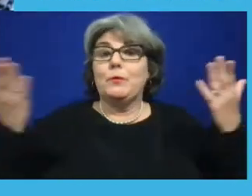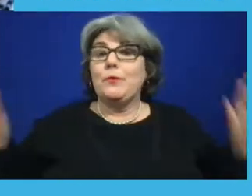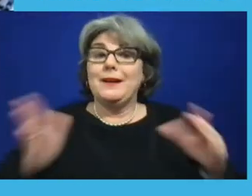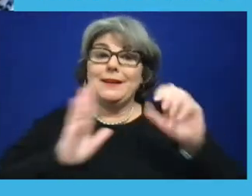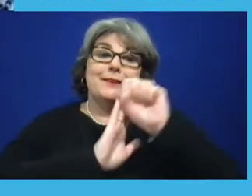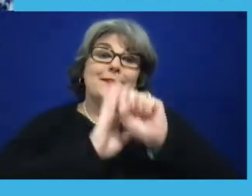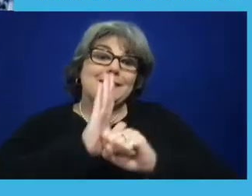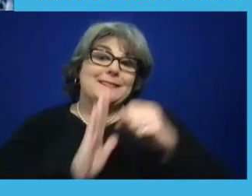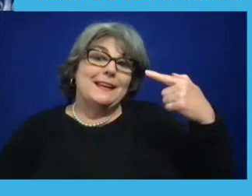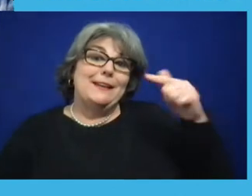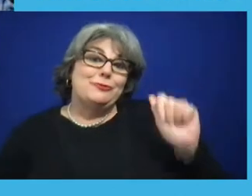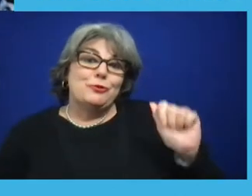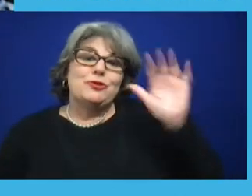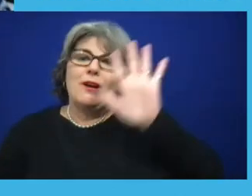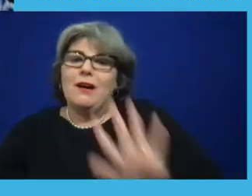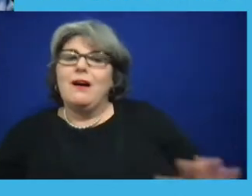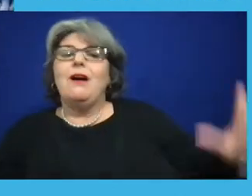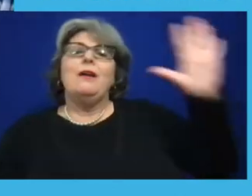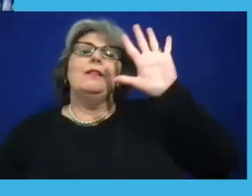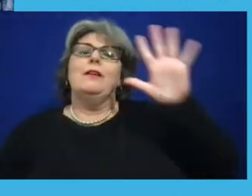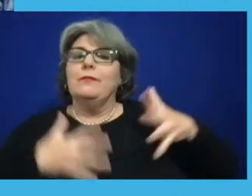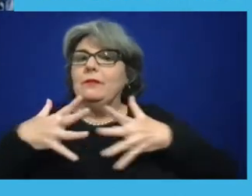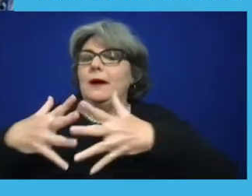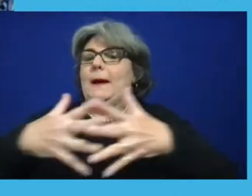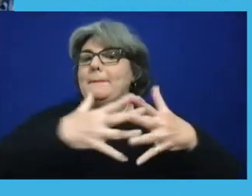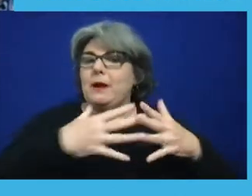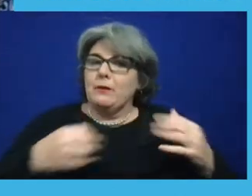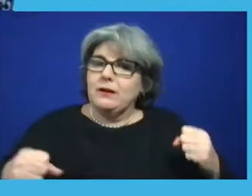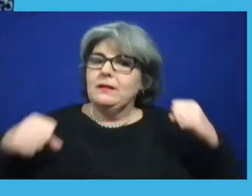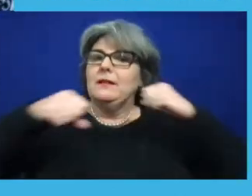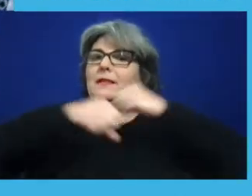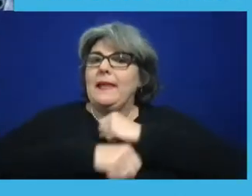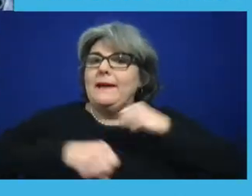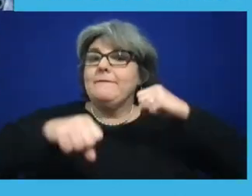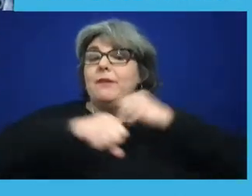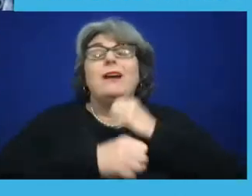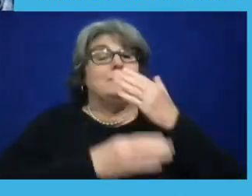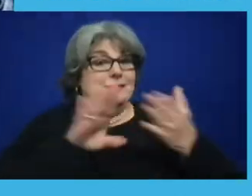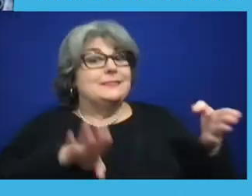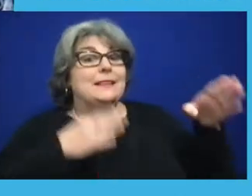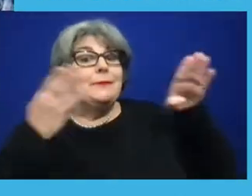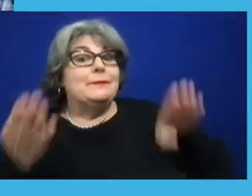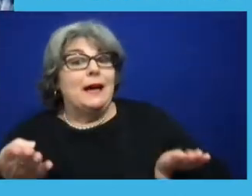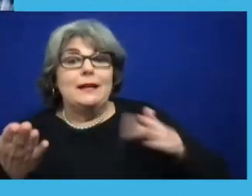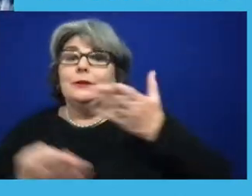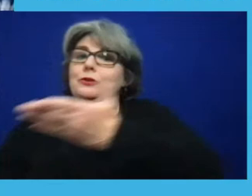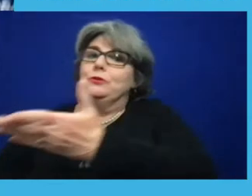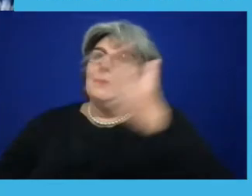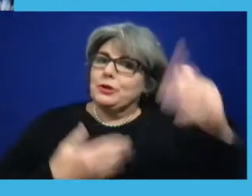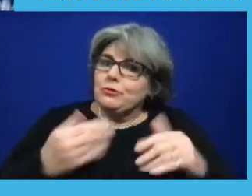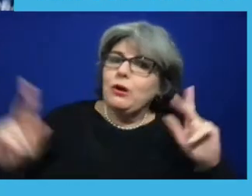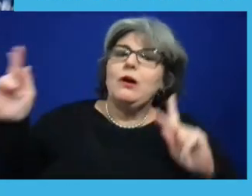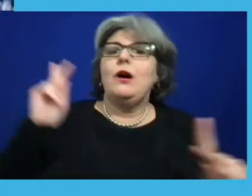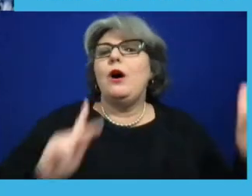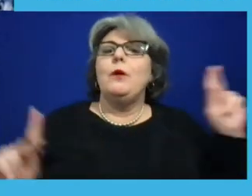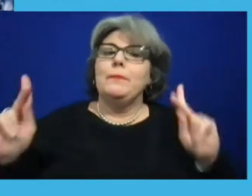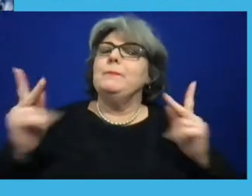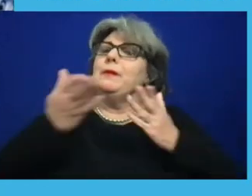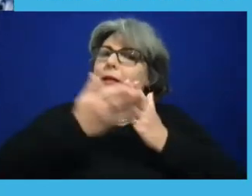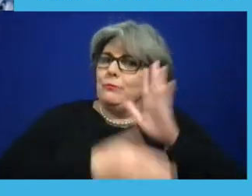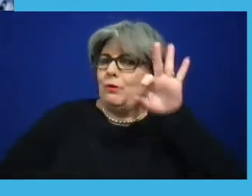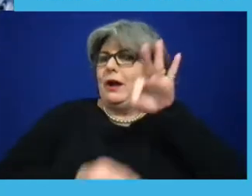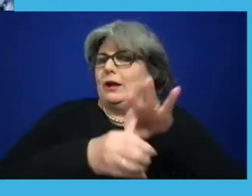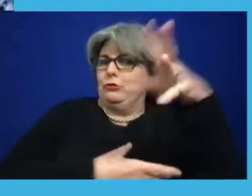to make it work. That's why folks right here in Georgia and all across this country fought, and